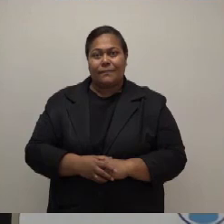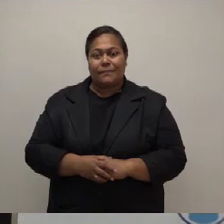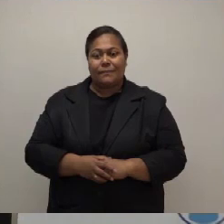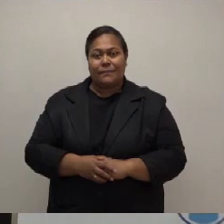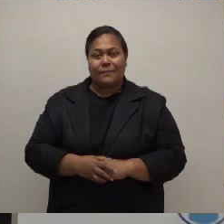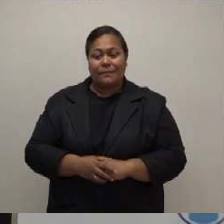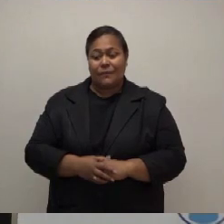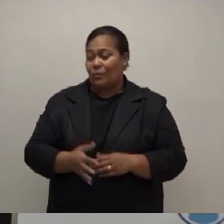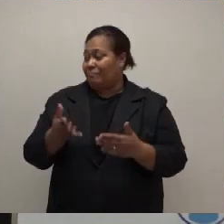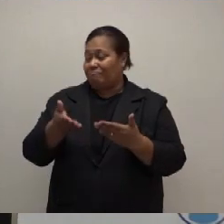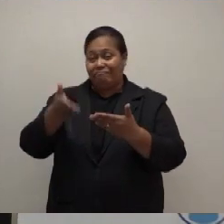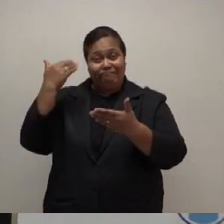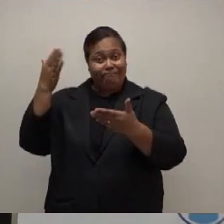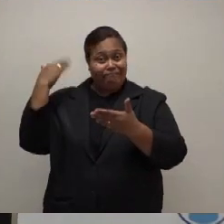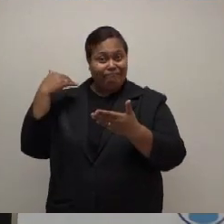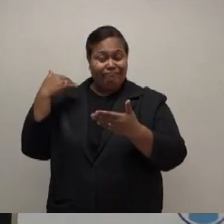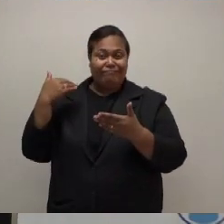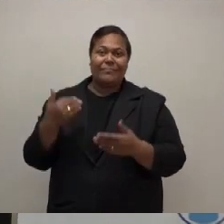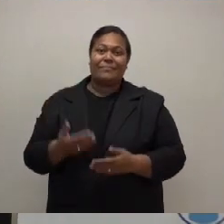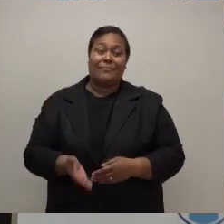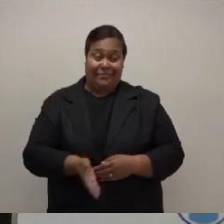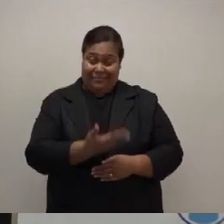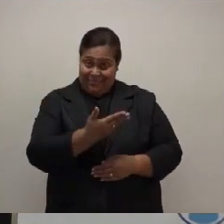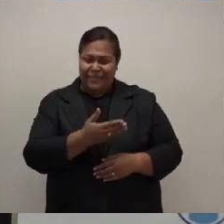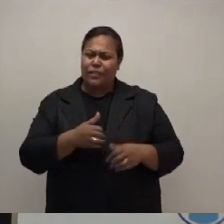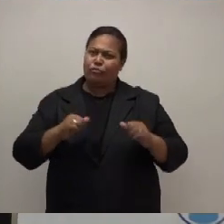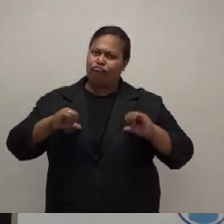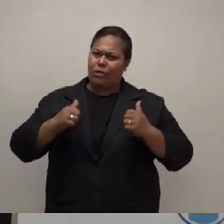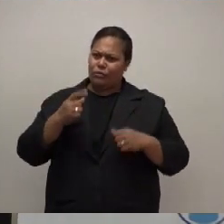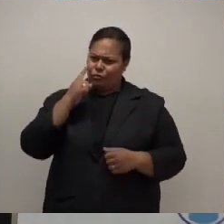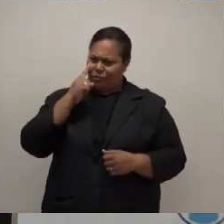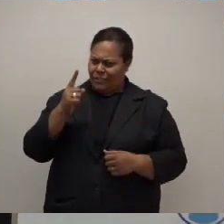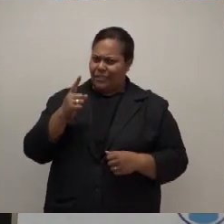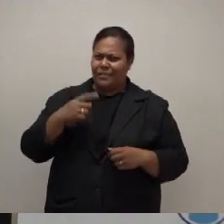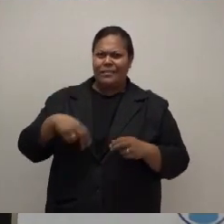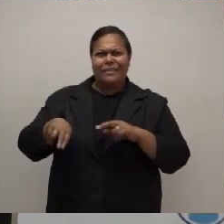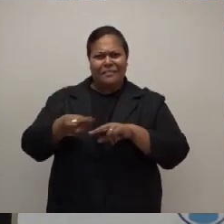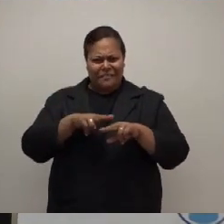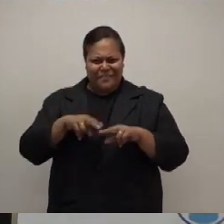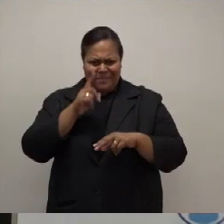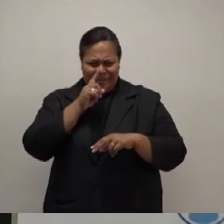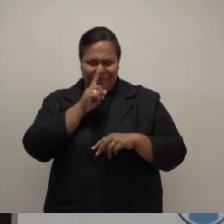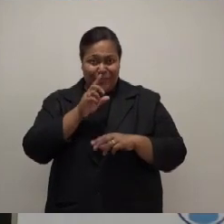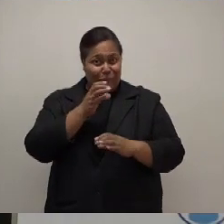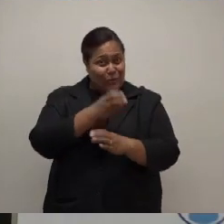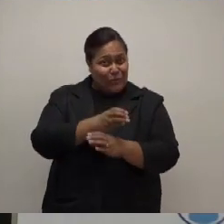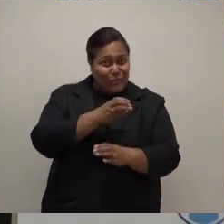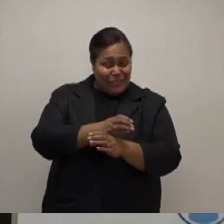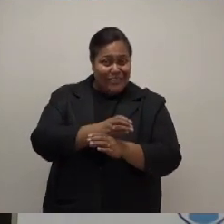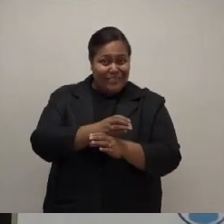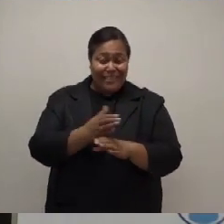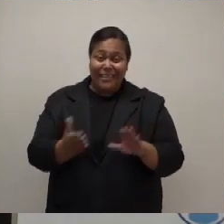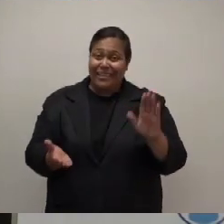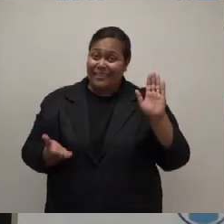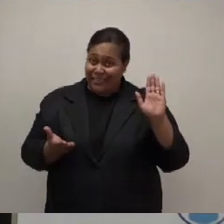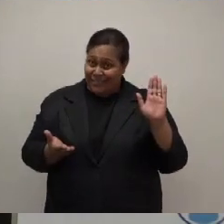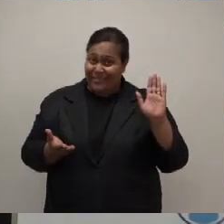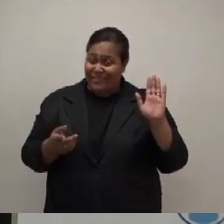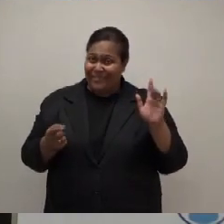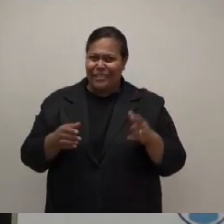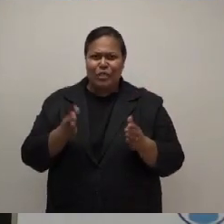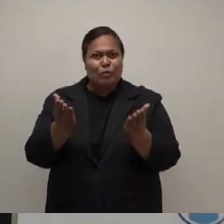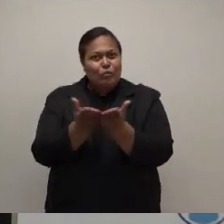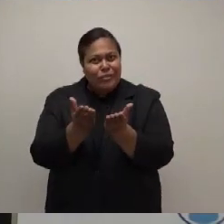past months, I've been proud to see Fijian Christians, Hindus, and Muslims, and all worshippers find new